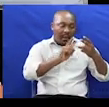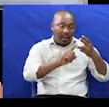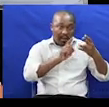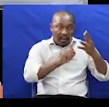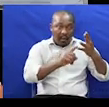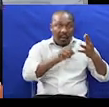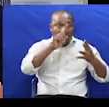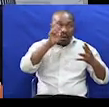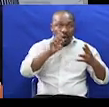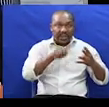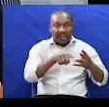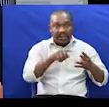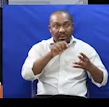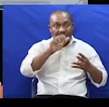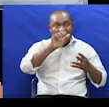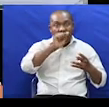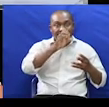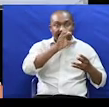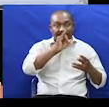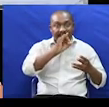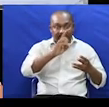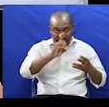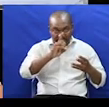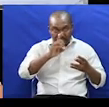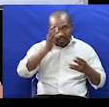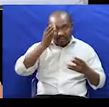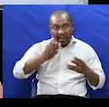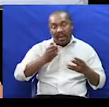what is acid-base titration?